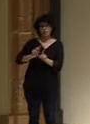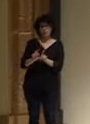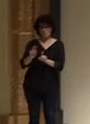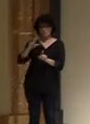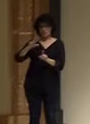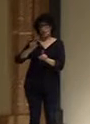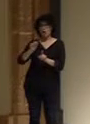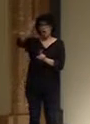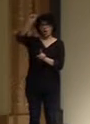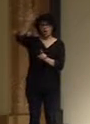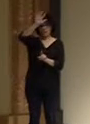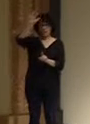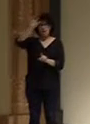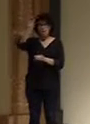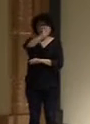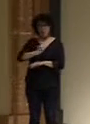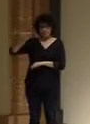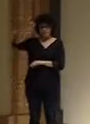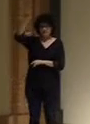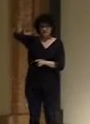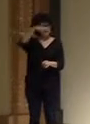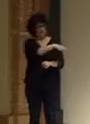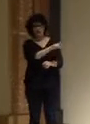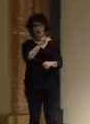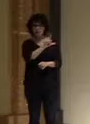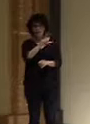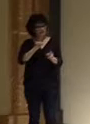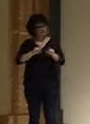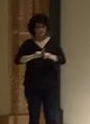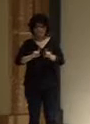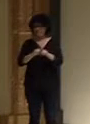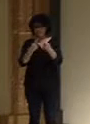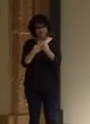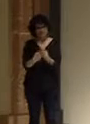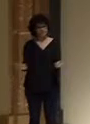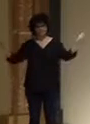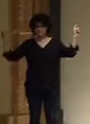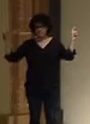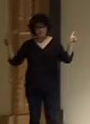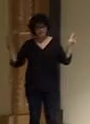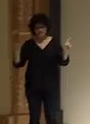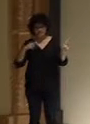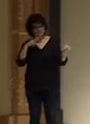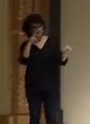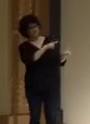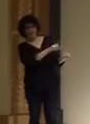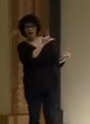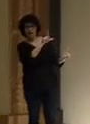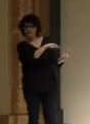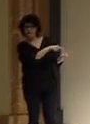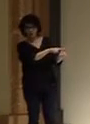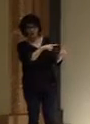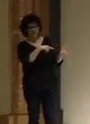Europe. This young Portuguese dance scene by then convinced me that a head